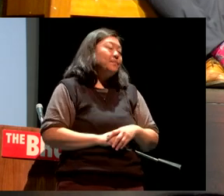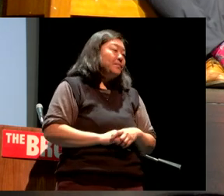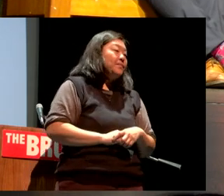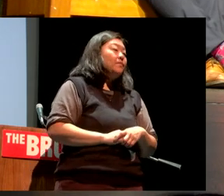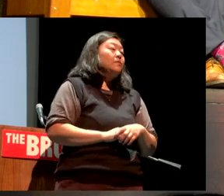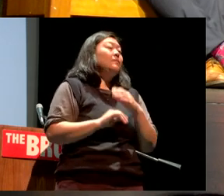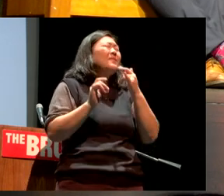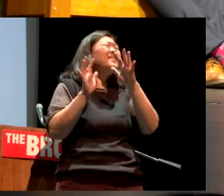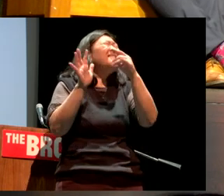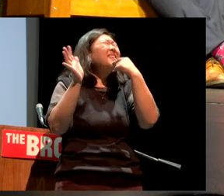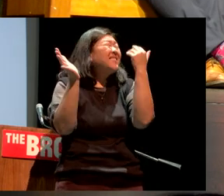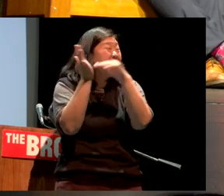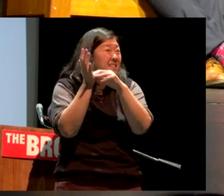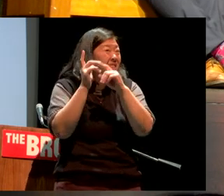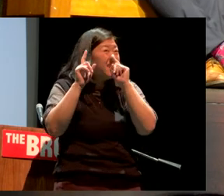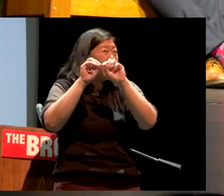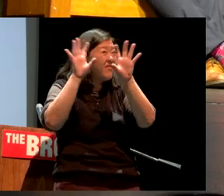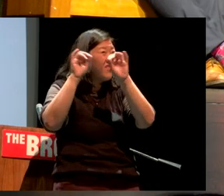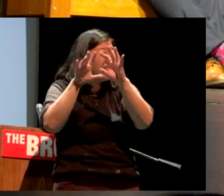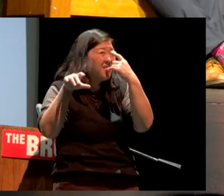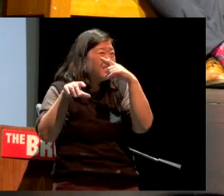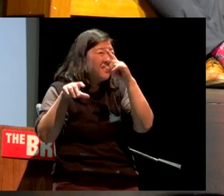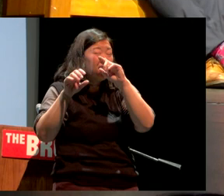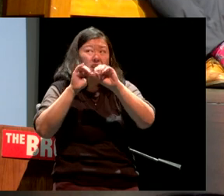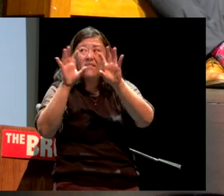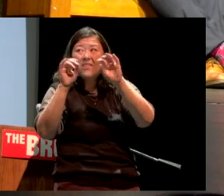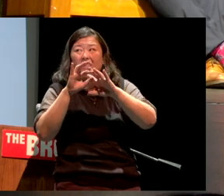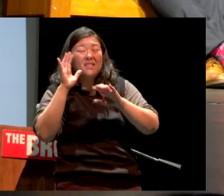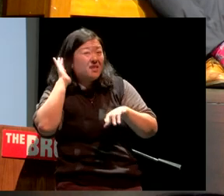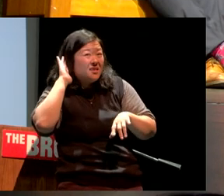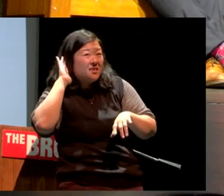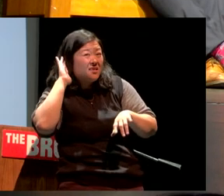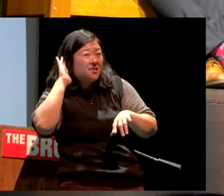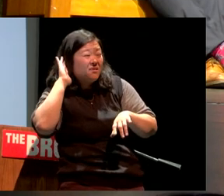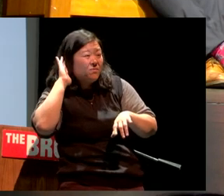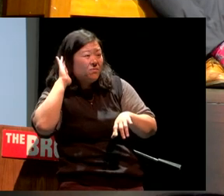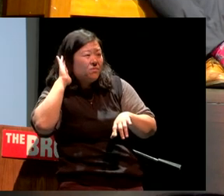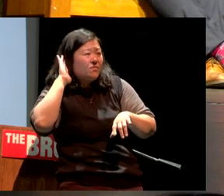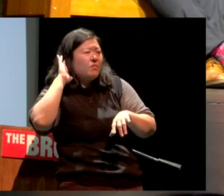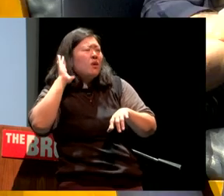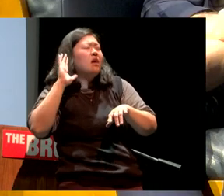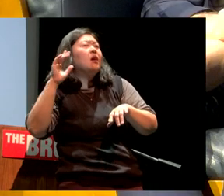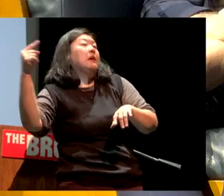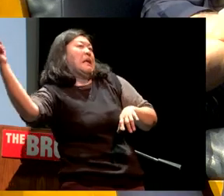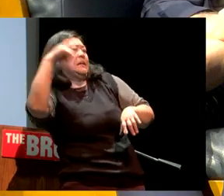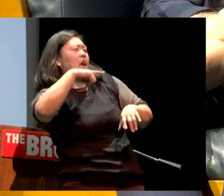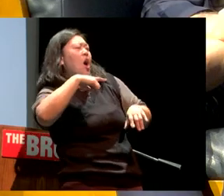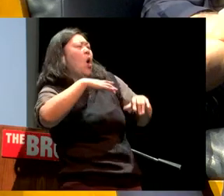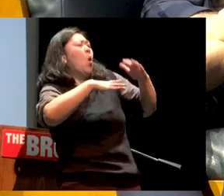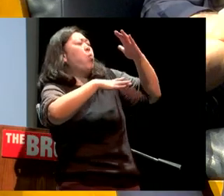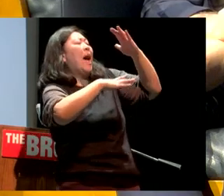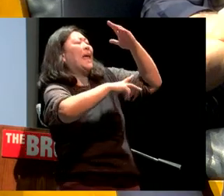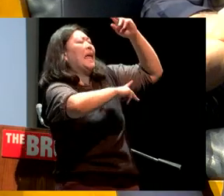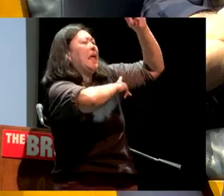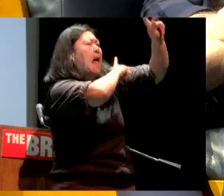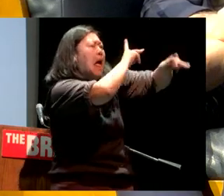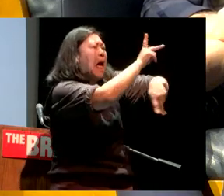Of what we think the impact of blockchain will have on the game industry in general in the future? That's the question.